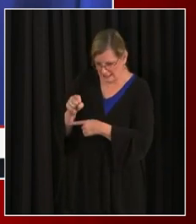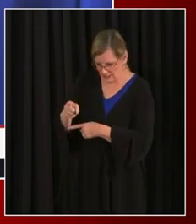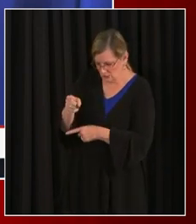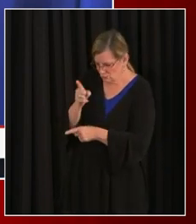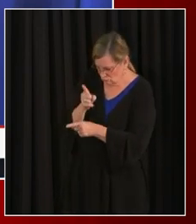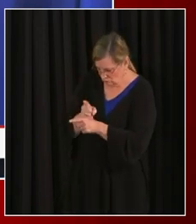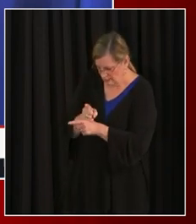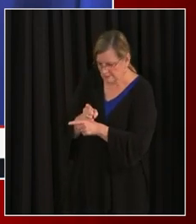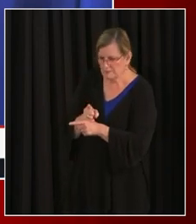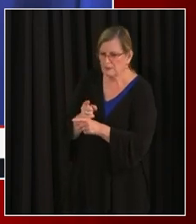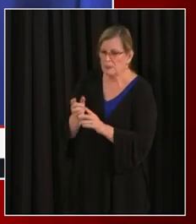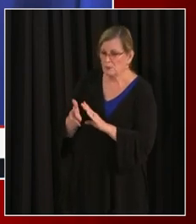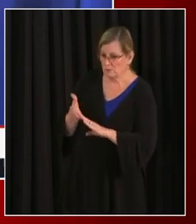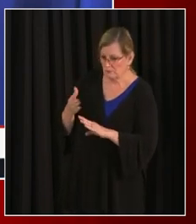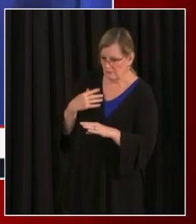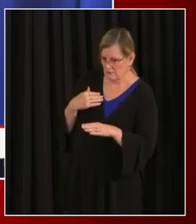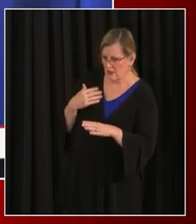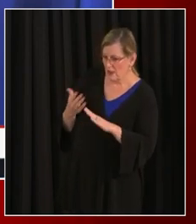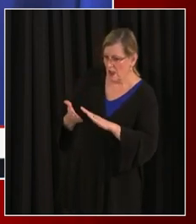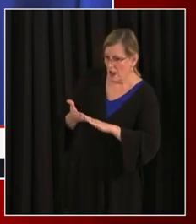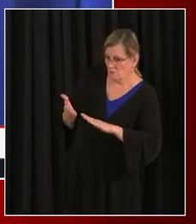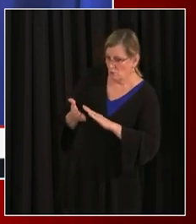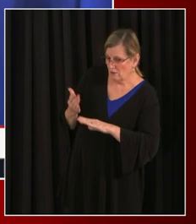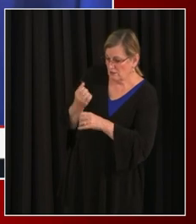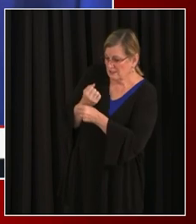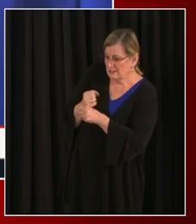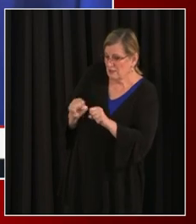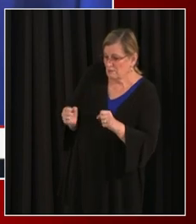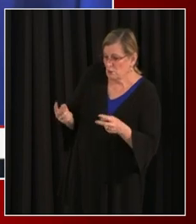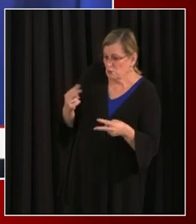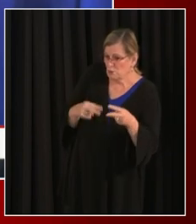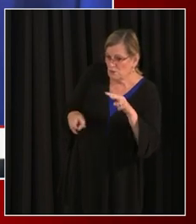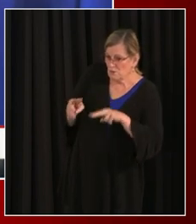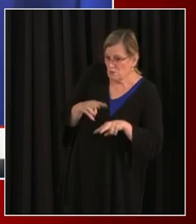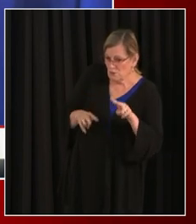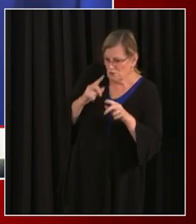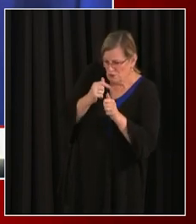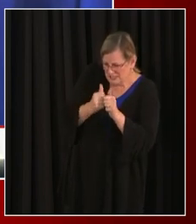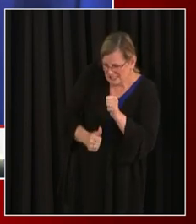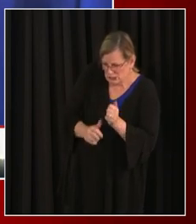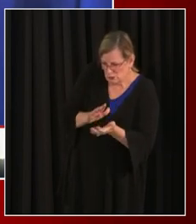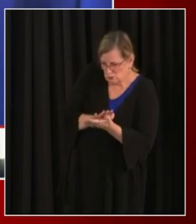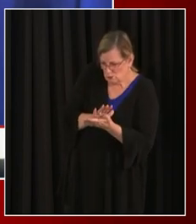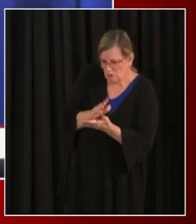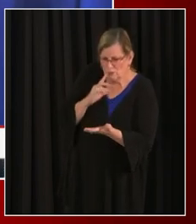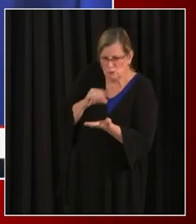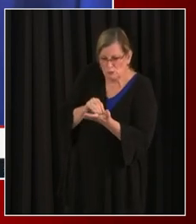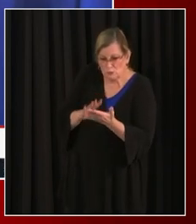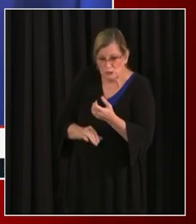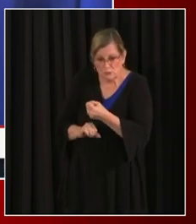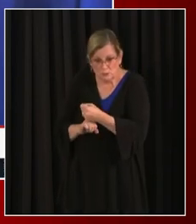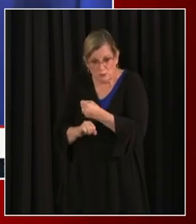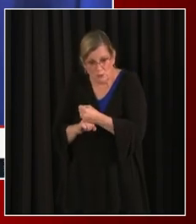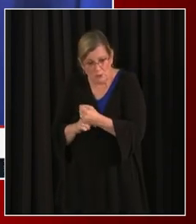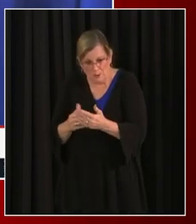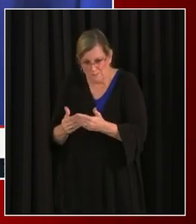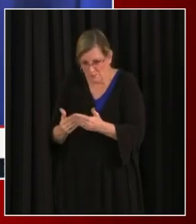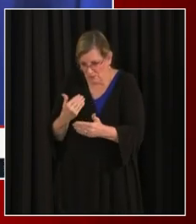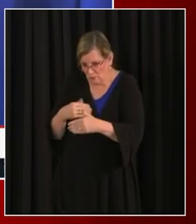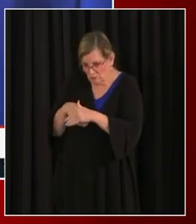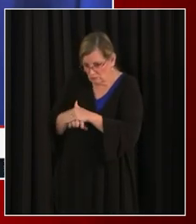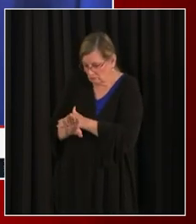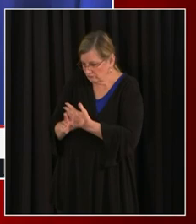is a operational and safety review of each school student support center plan before a school move